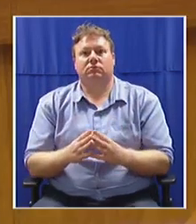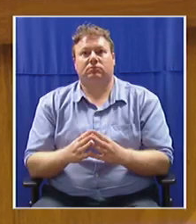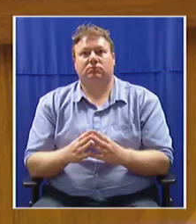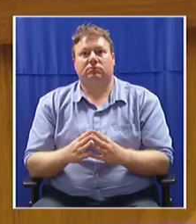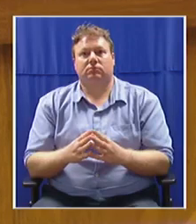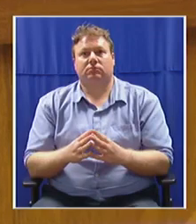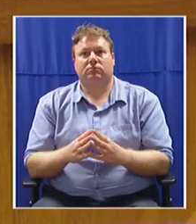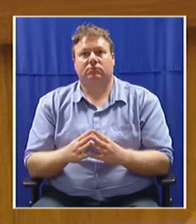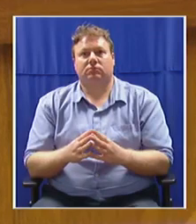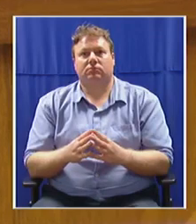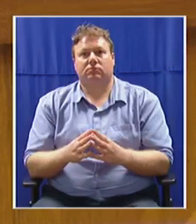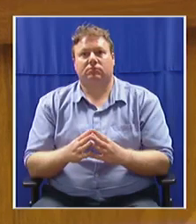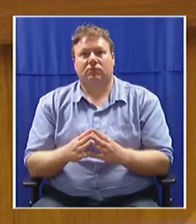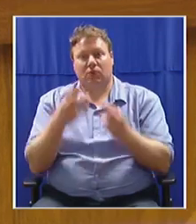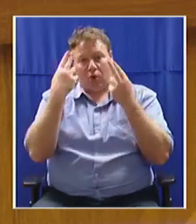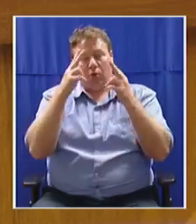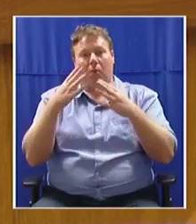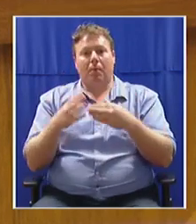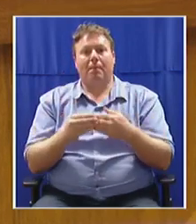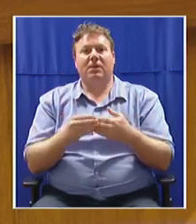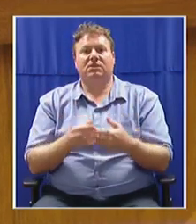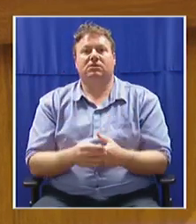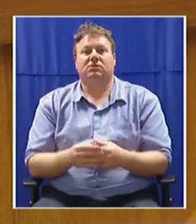honorable members.